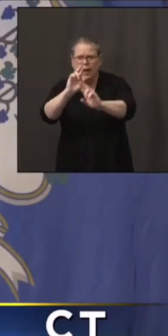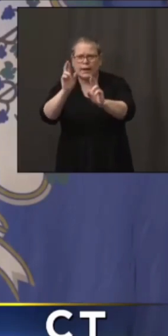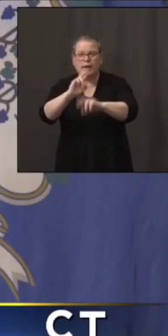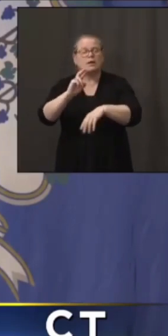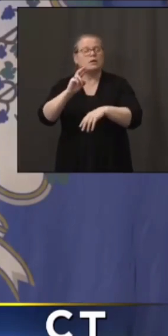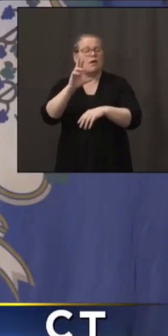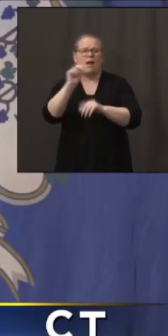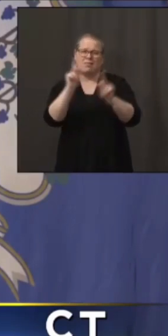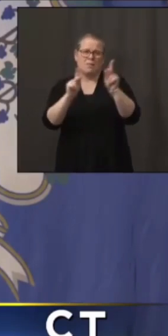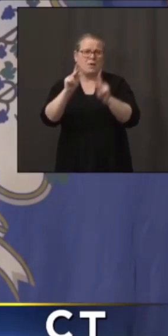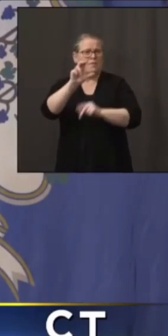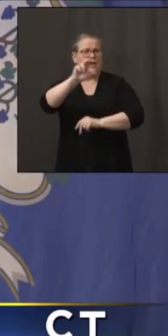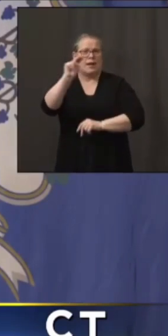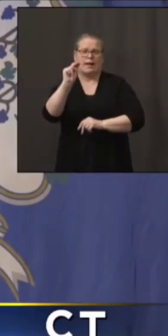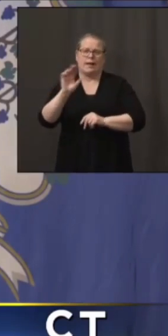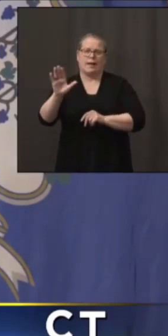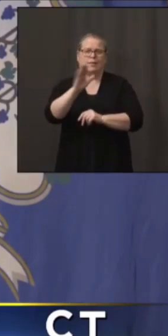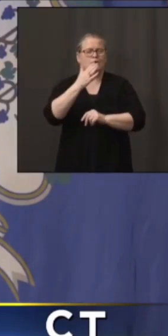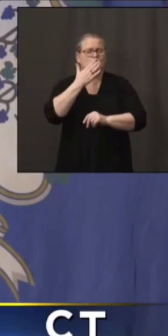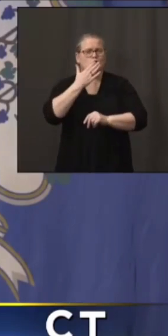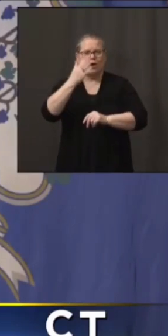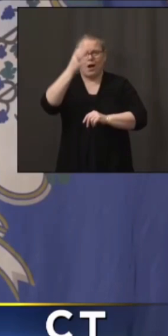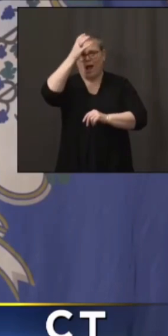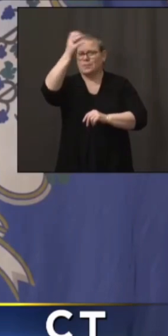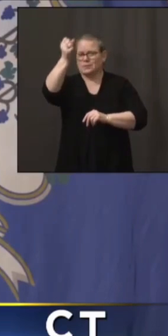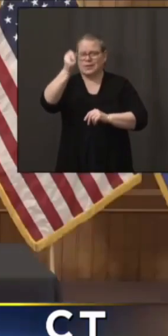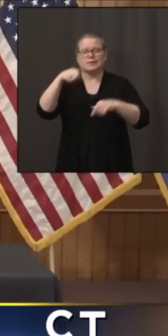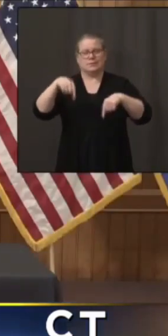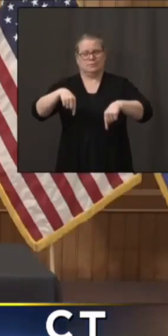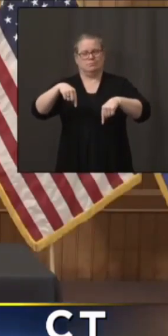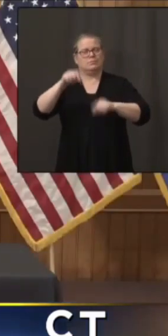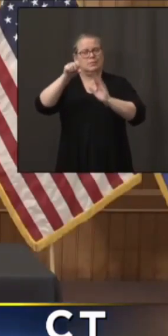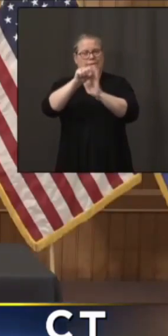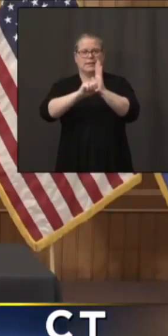the people of Connecticut that it's going to be safe here at the state capitol.